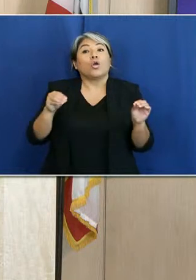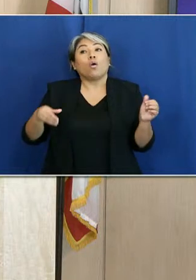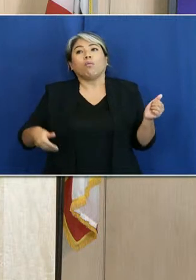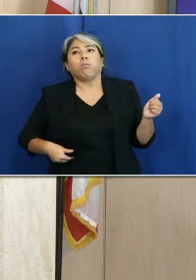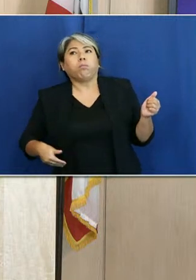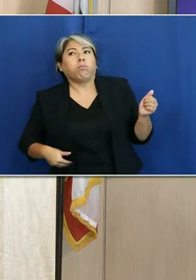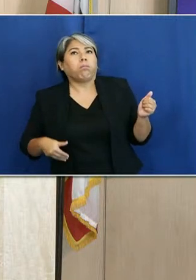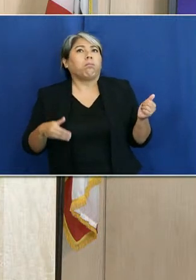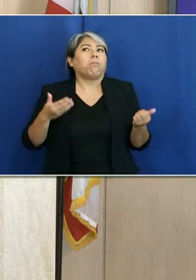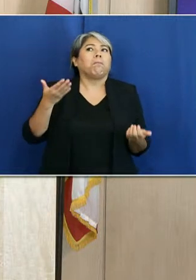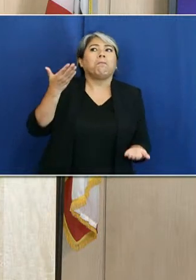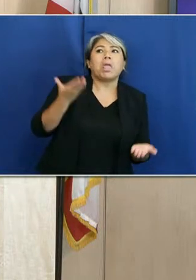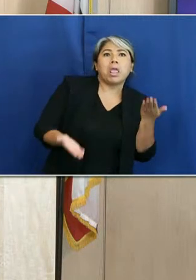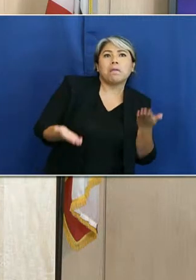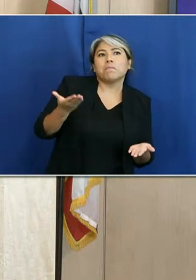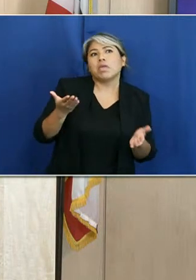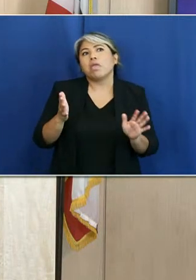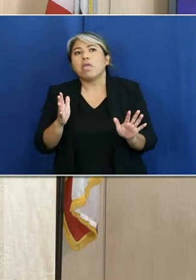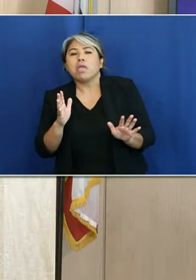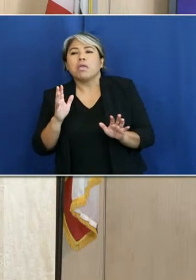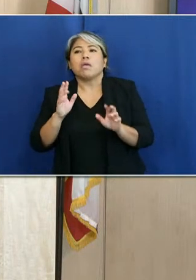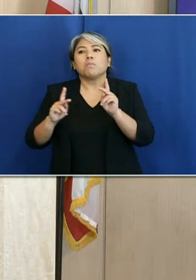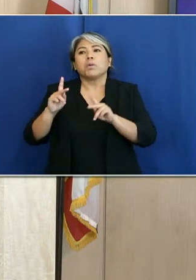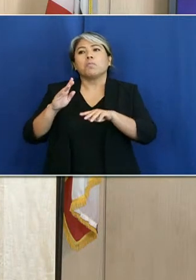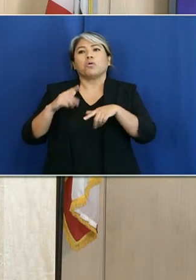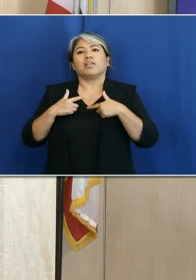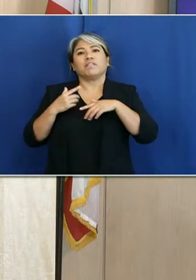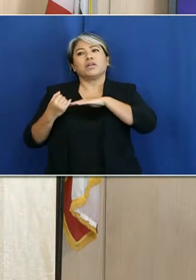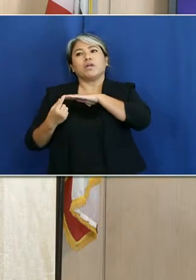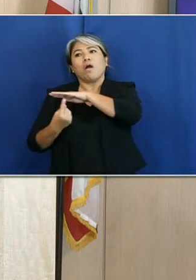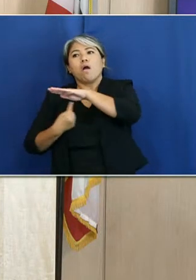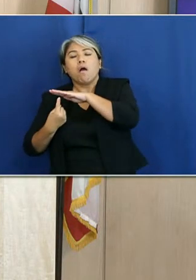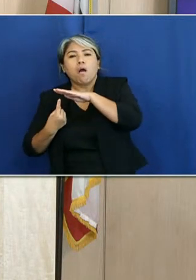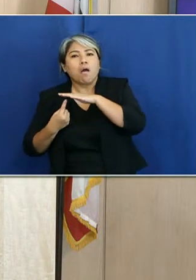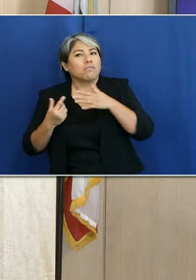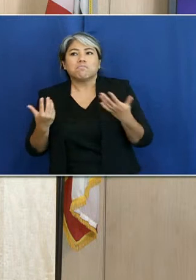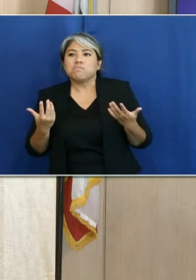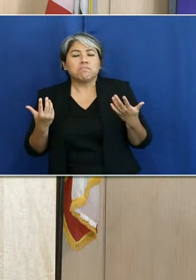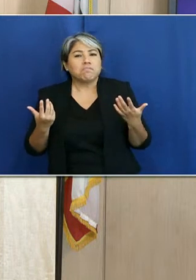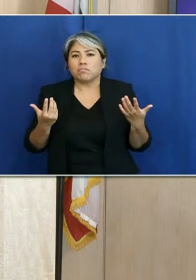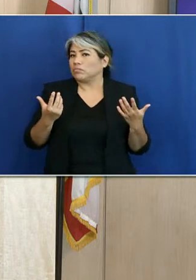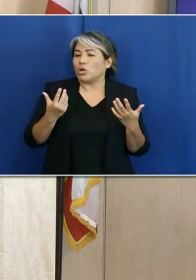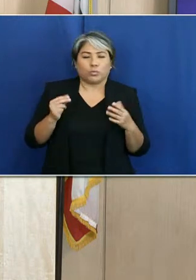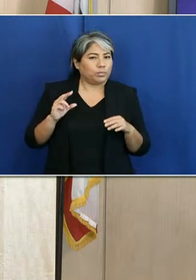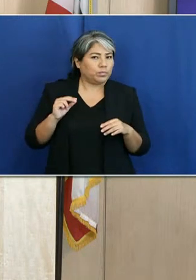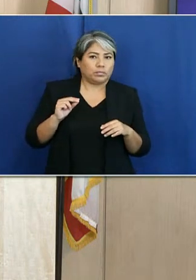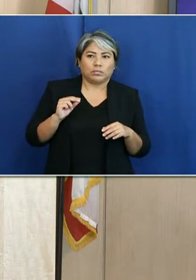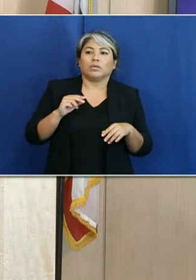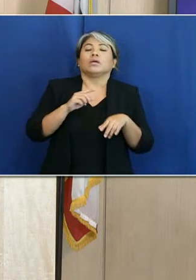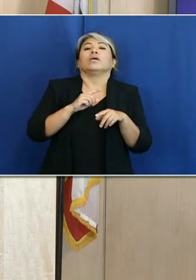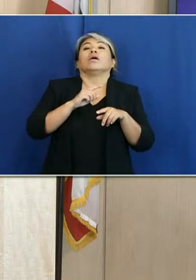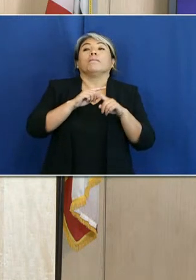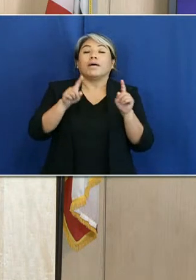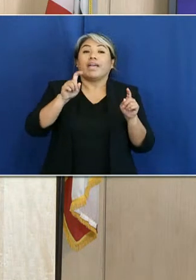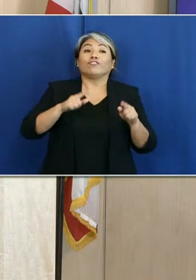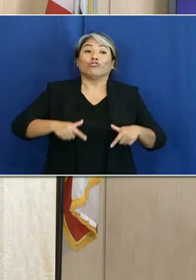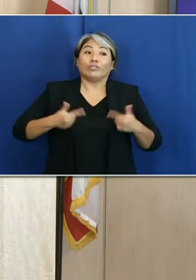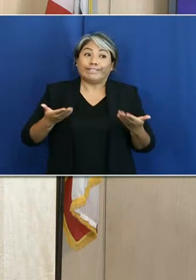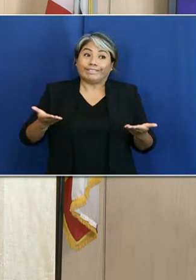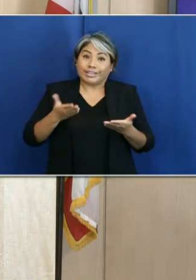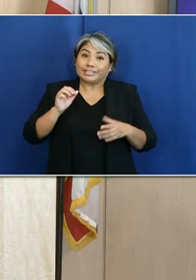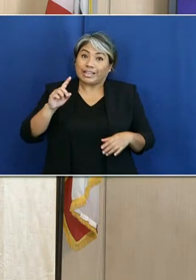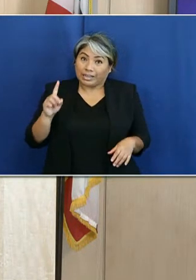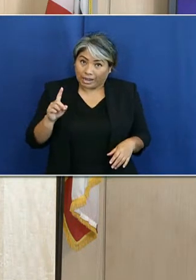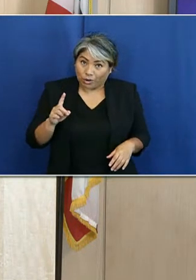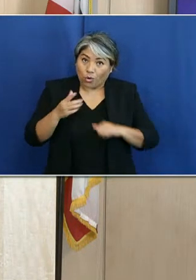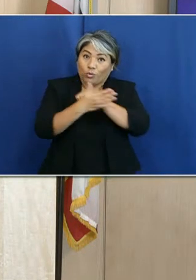no probable cases, no individuals on quarantine, no individuals that are not San Diego County residents. The